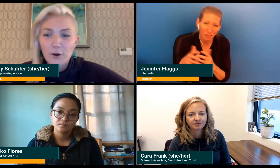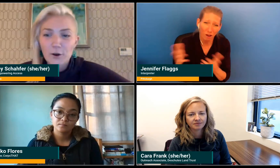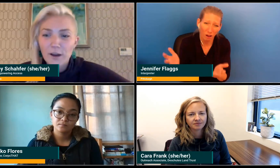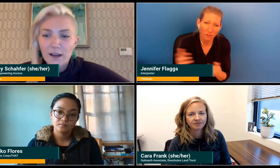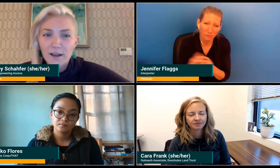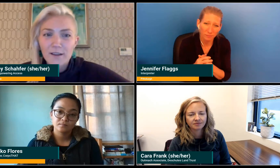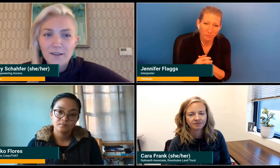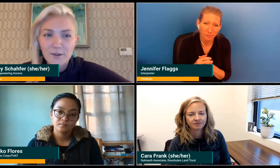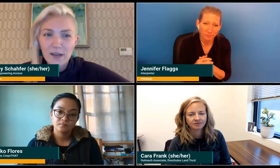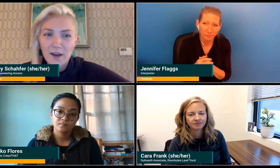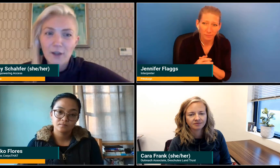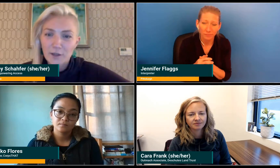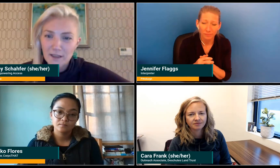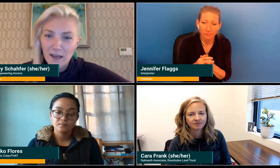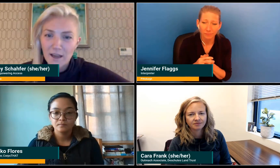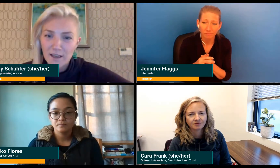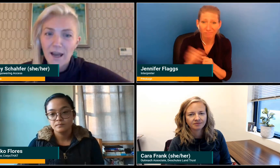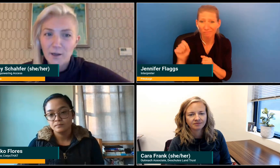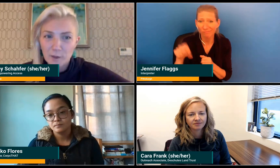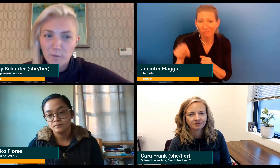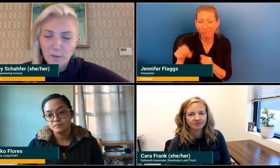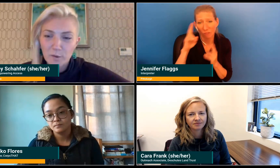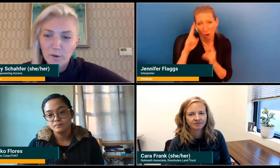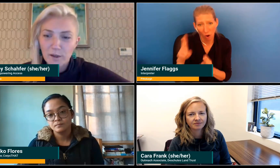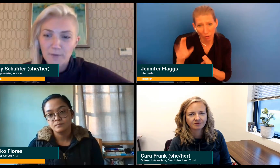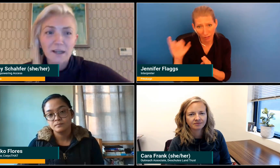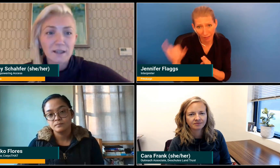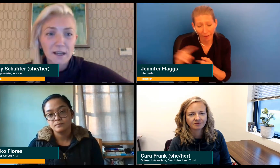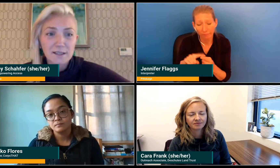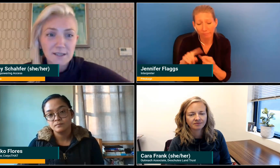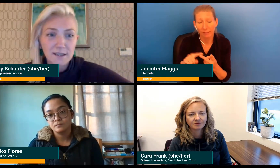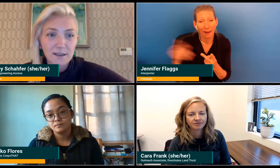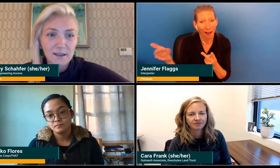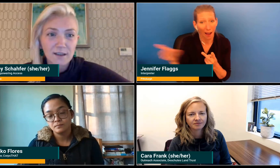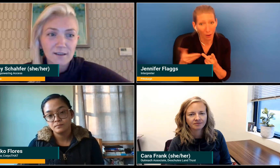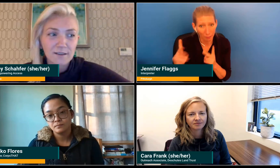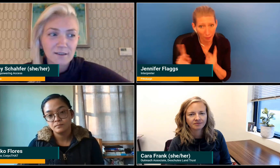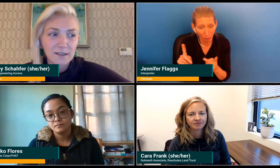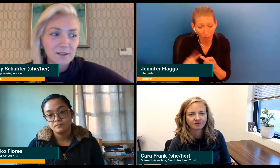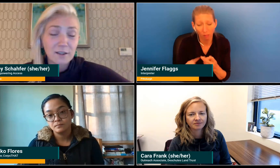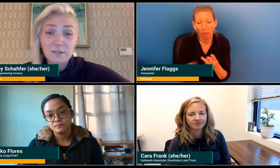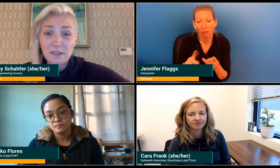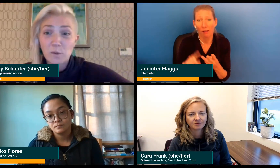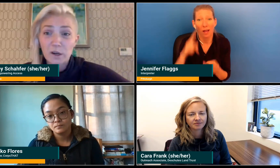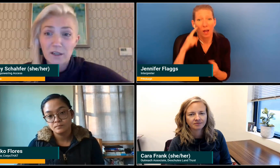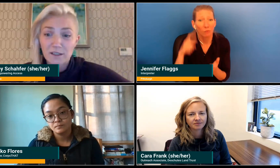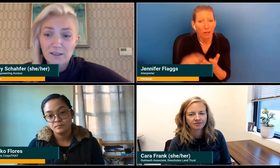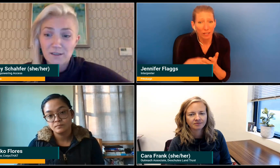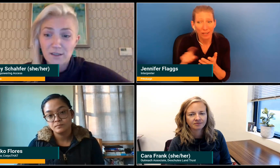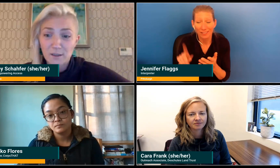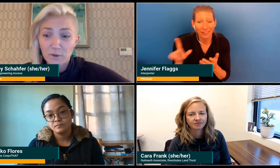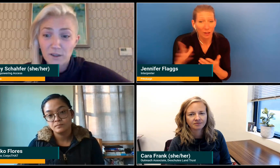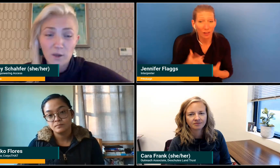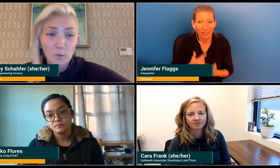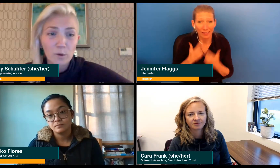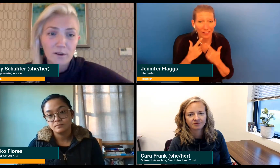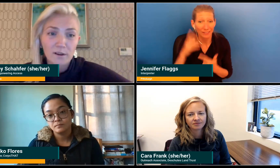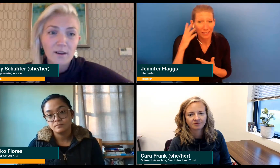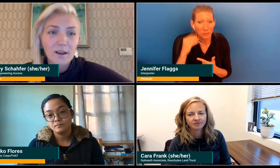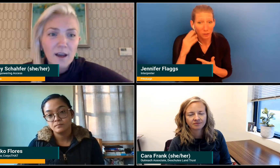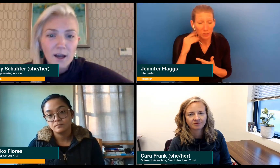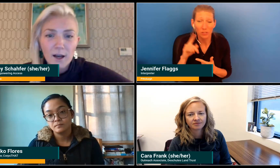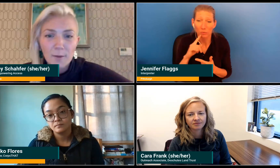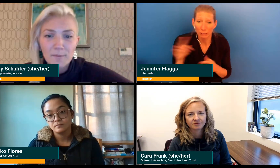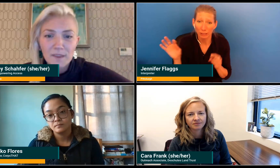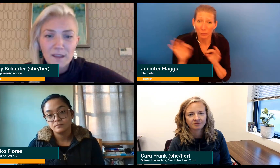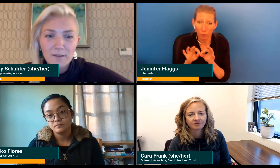And so yeah, honoring that and hiring people and recognizing that the lived experience is really